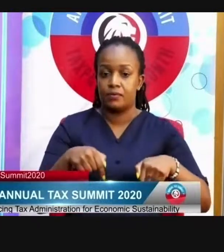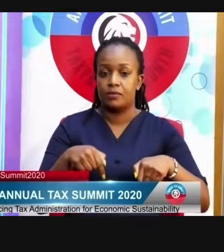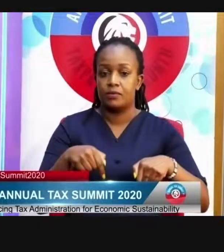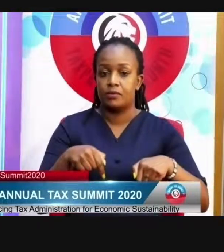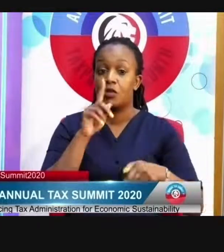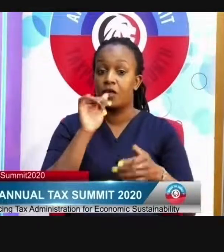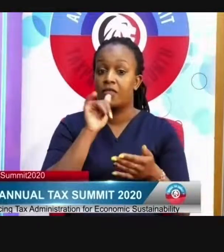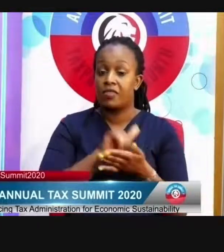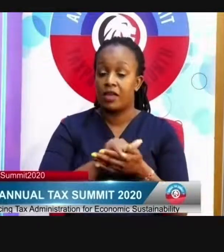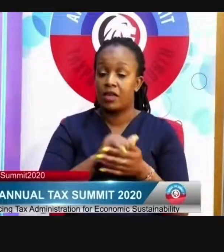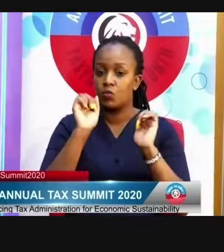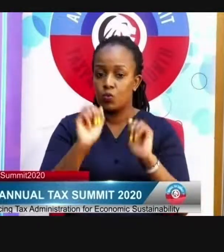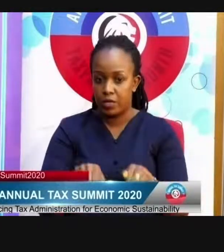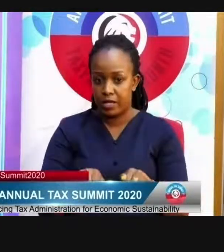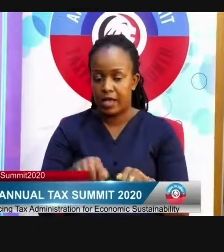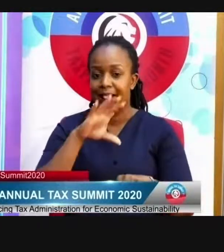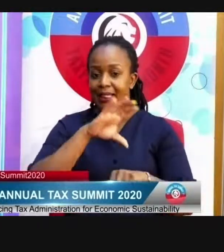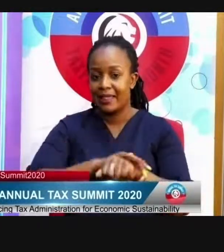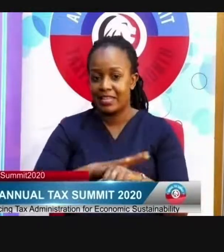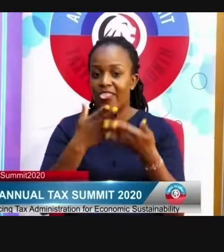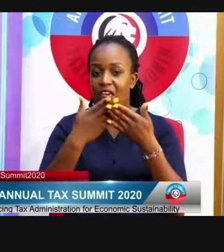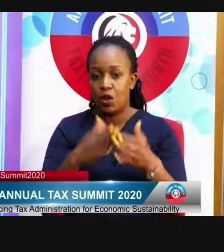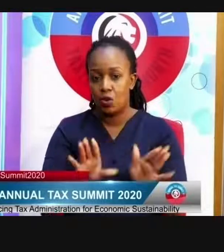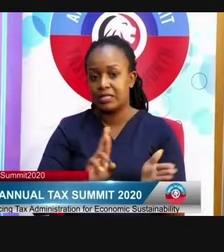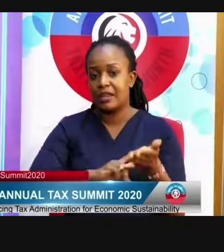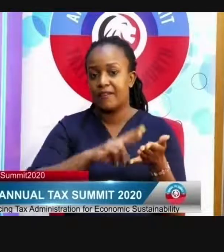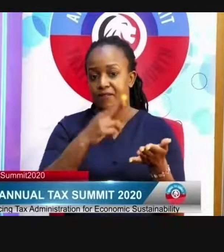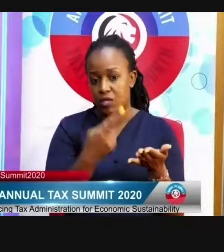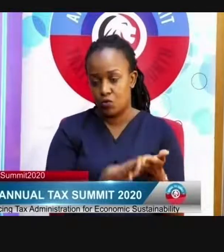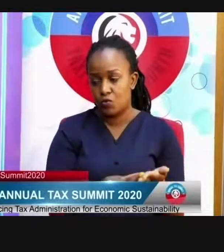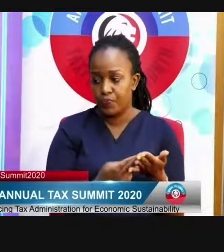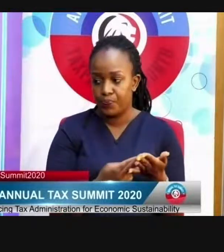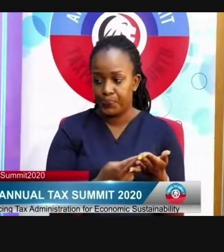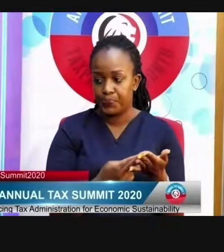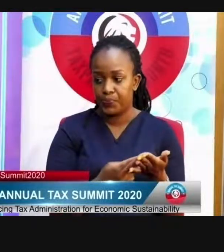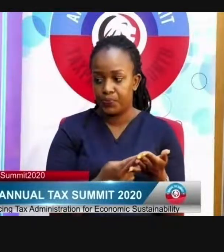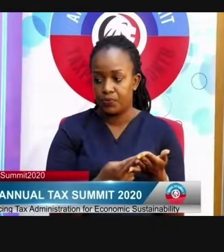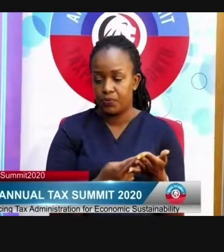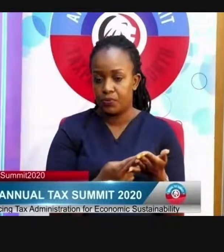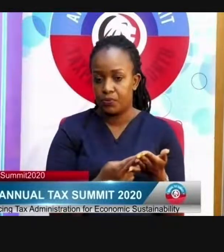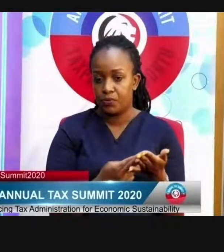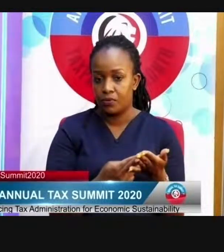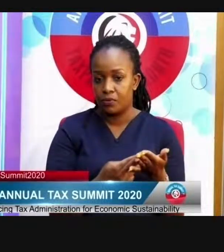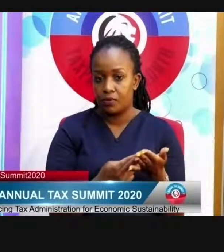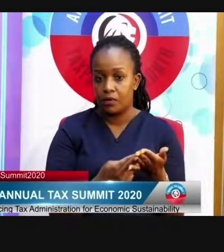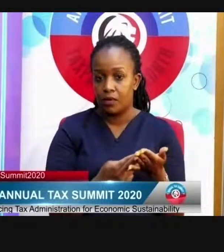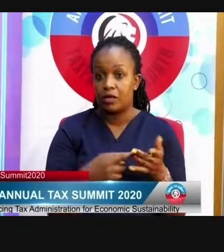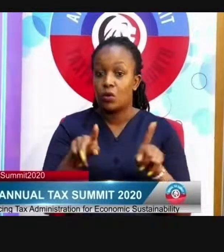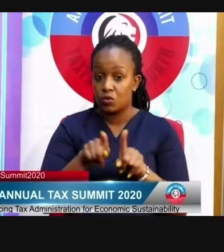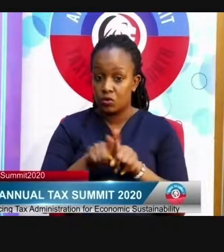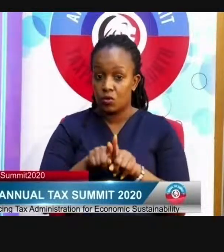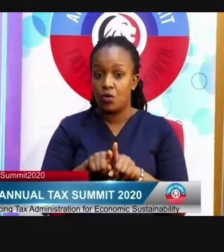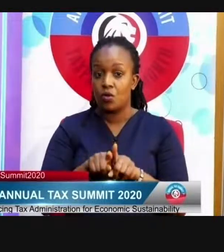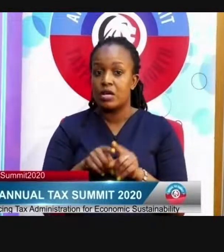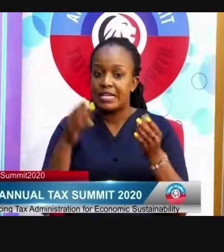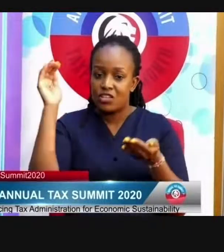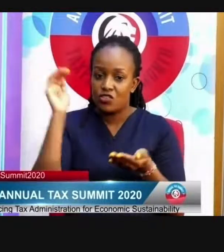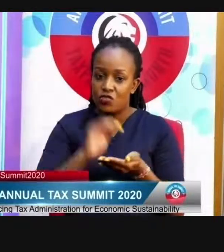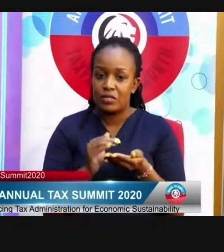lost revenue and to face the challenges of a post-COVID-19 pandemic for revenue